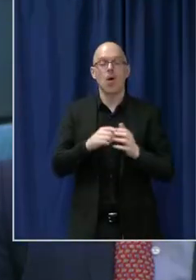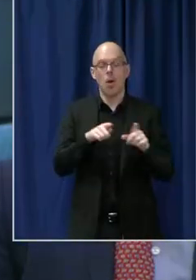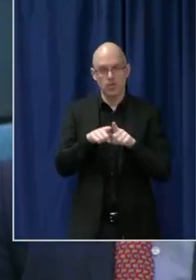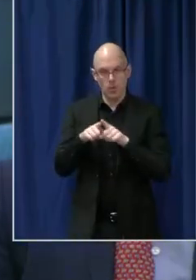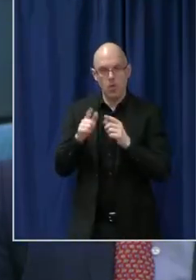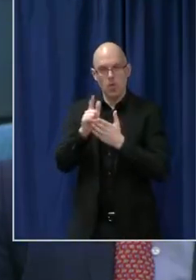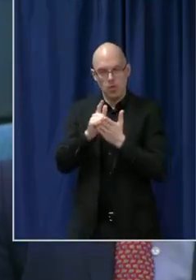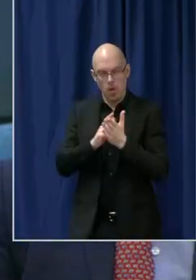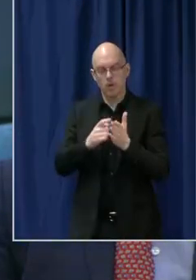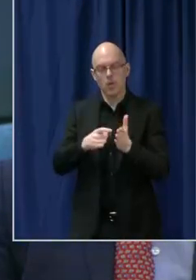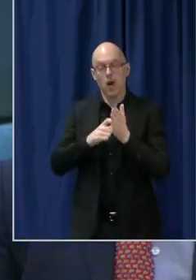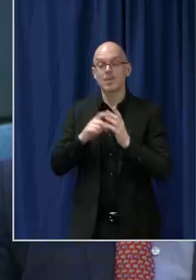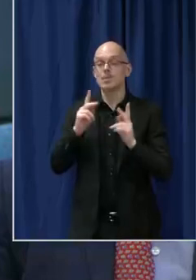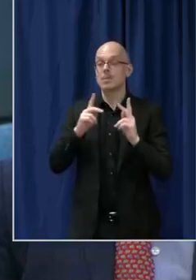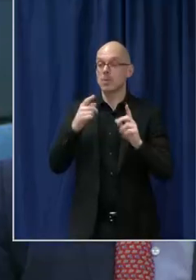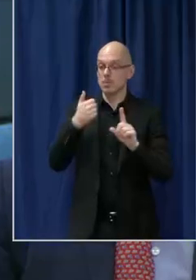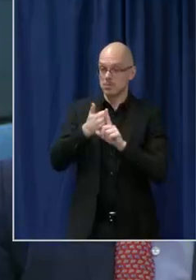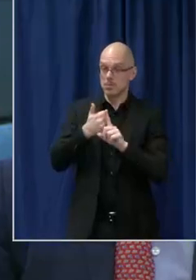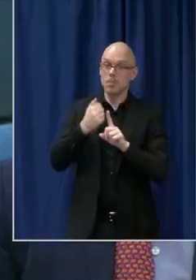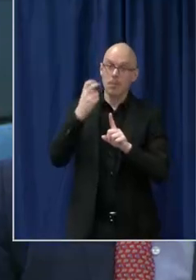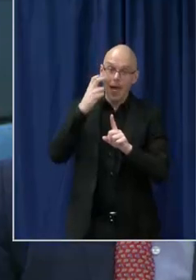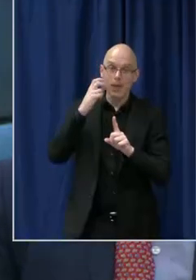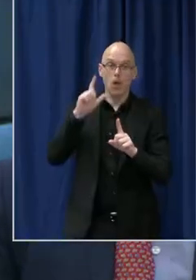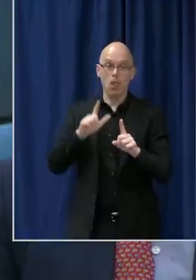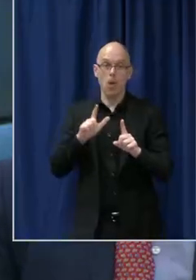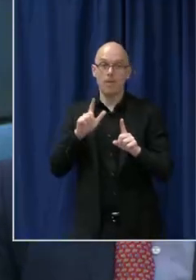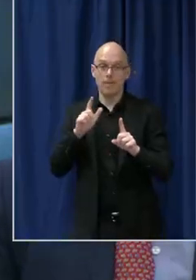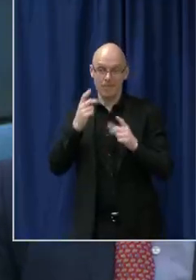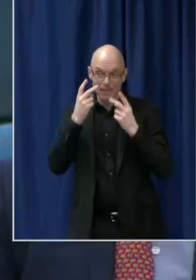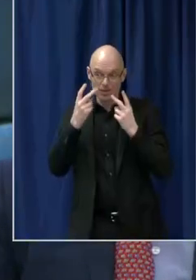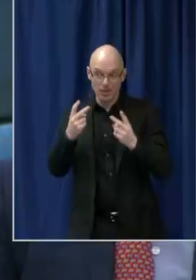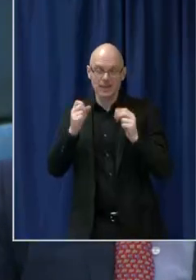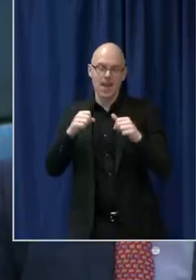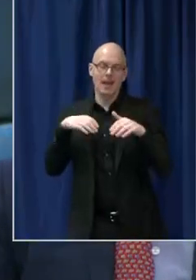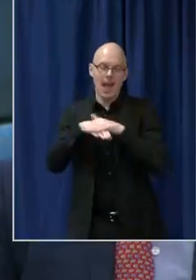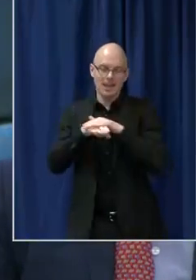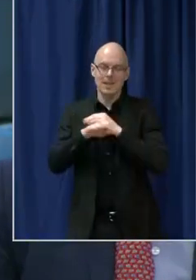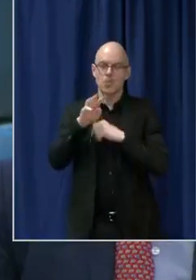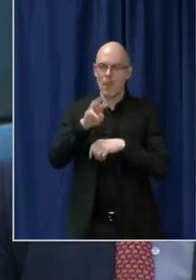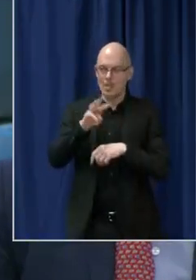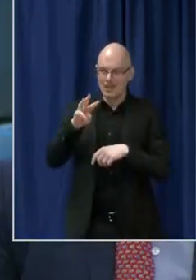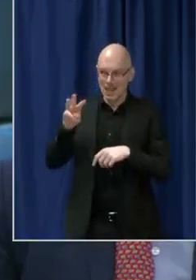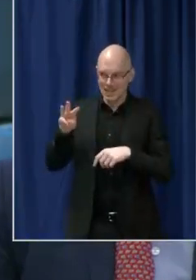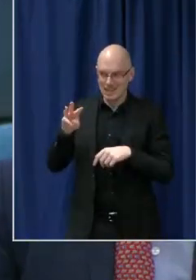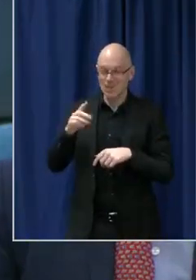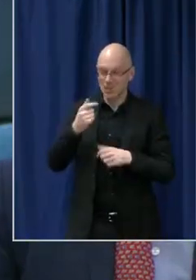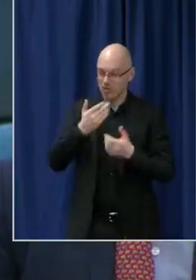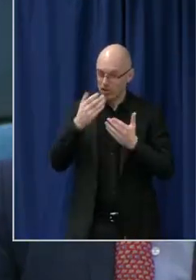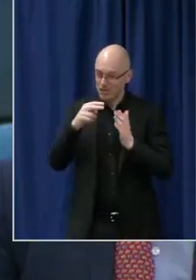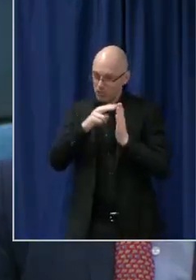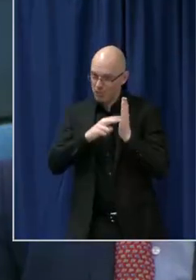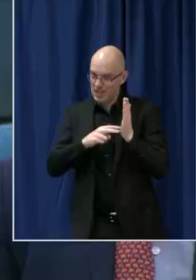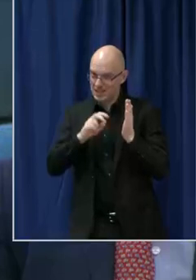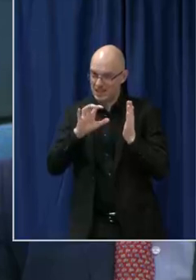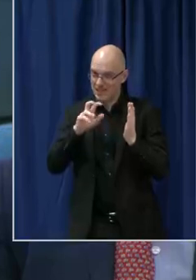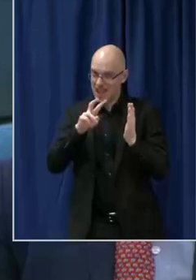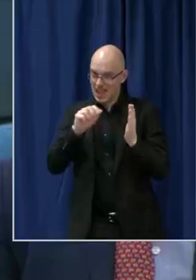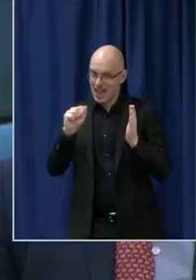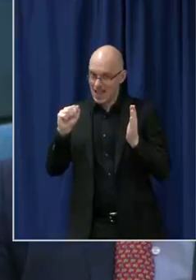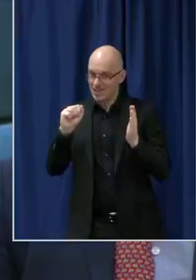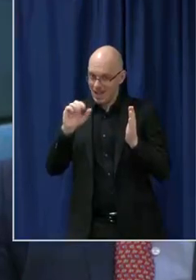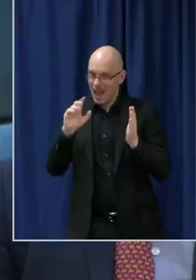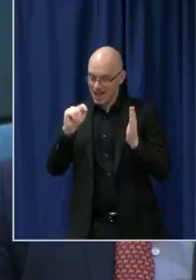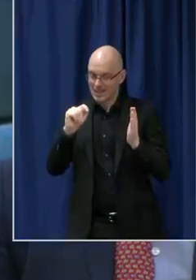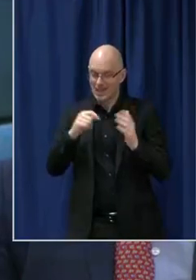that people who are blind or low vision are able to access websites. So you may want to look into that act. The FCC has